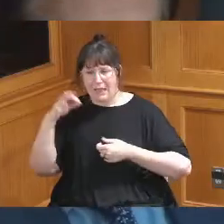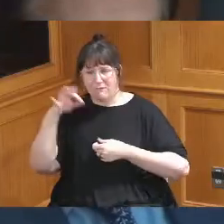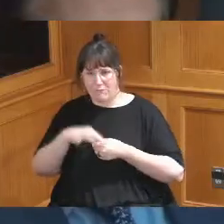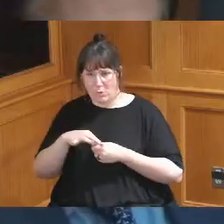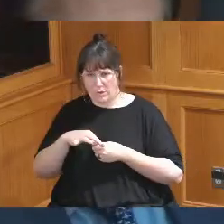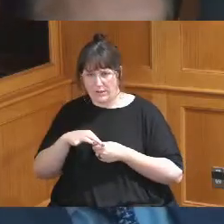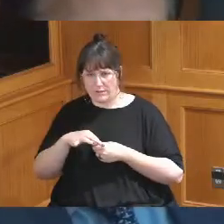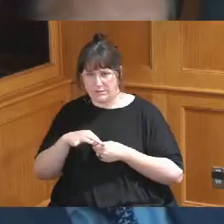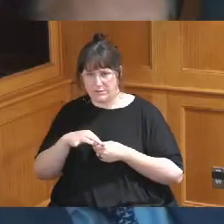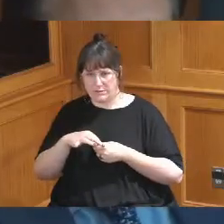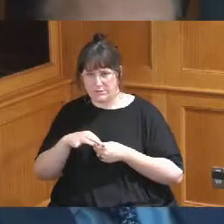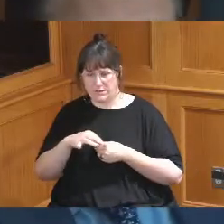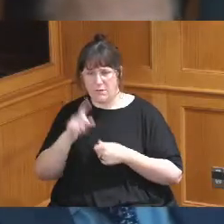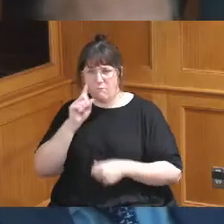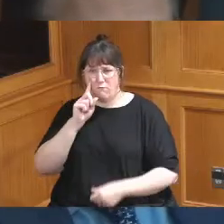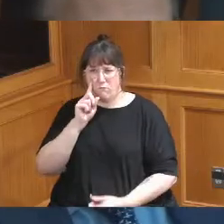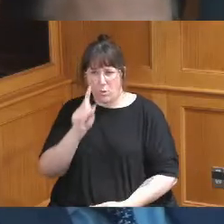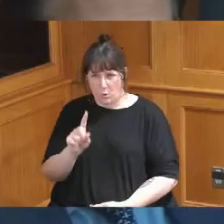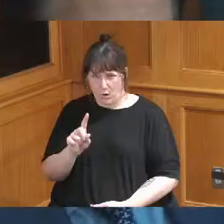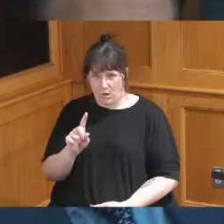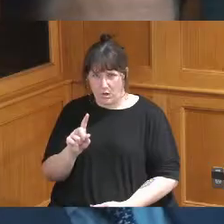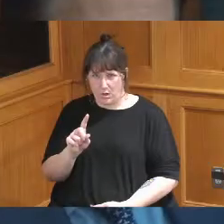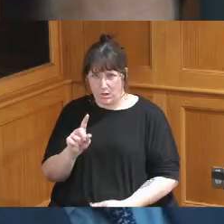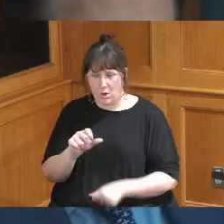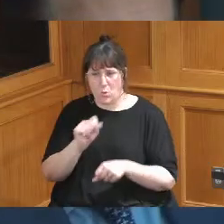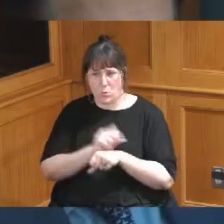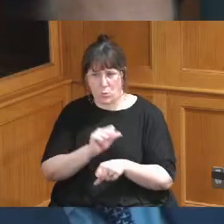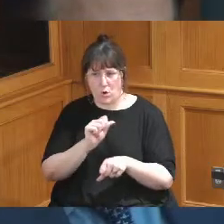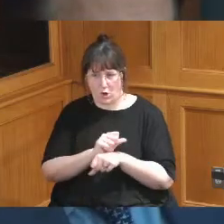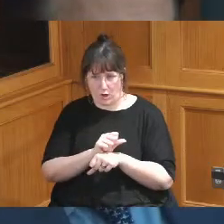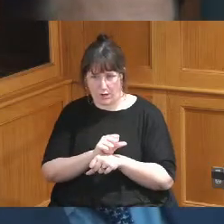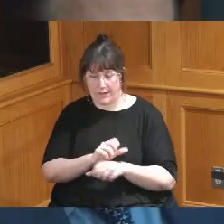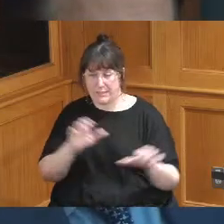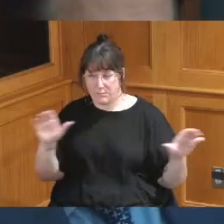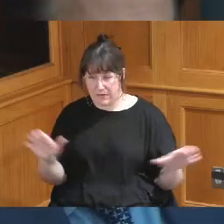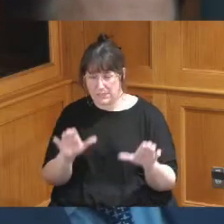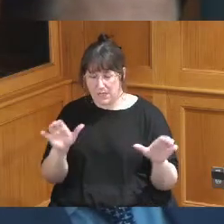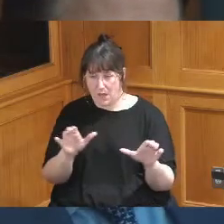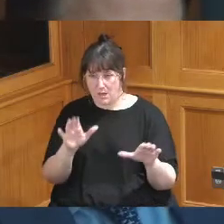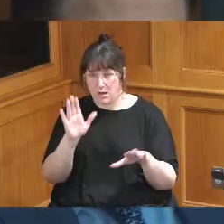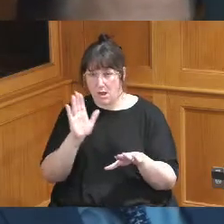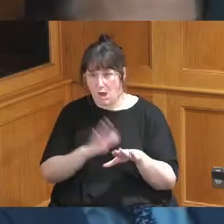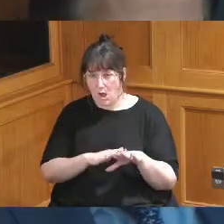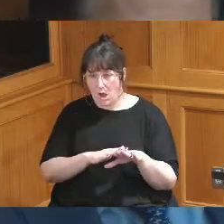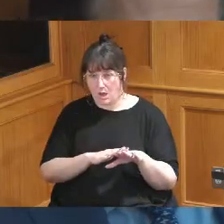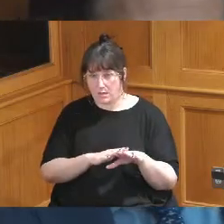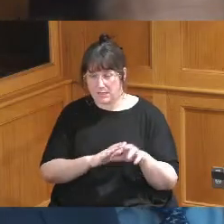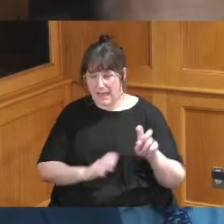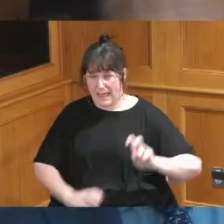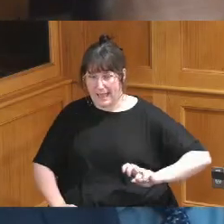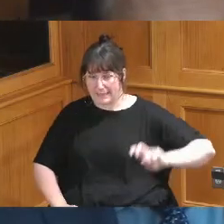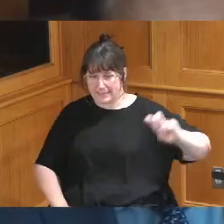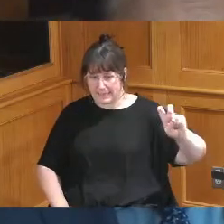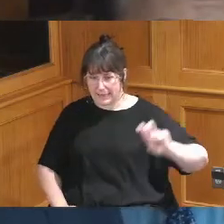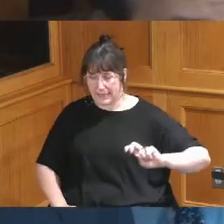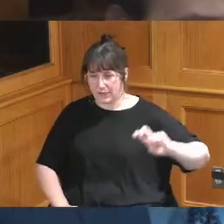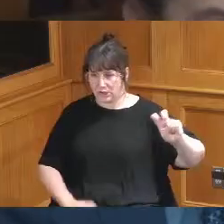for some work to be done on some escalators. What was that